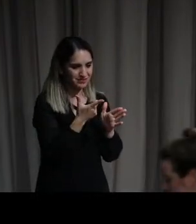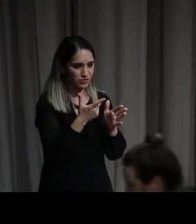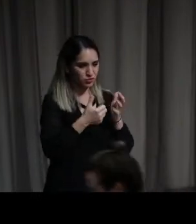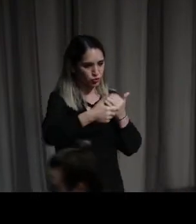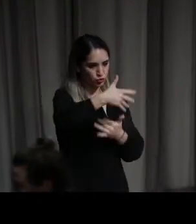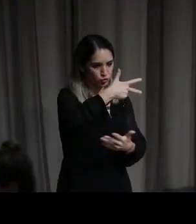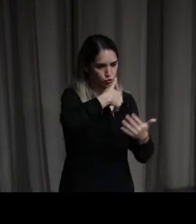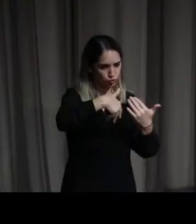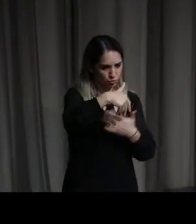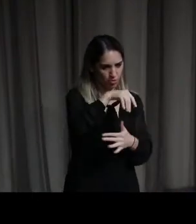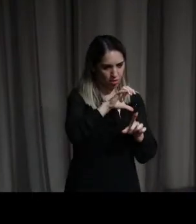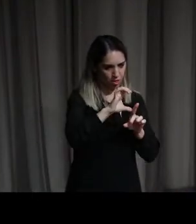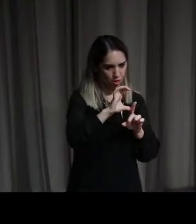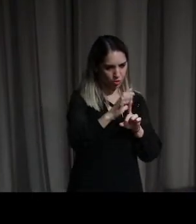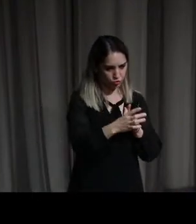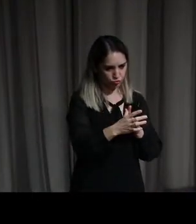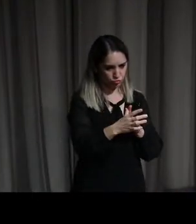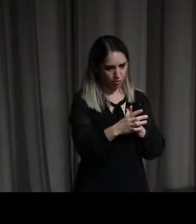sociocultural